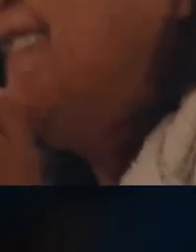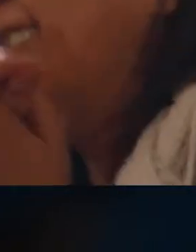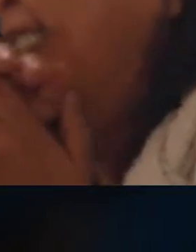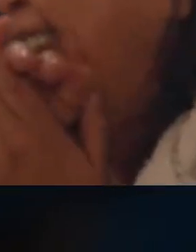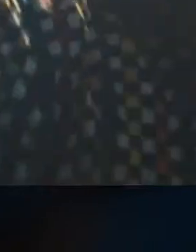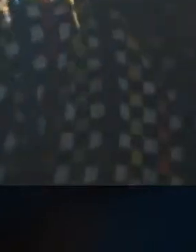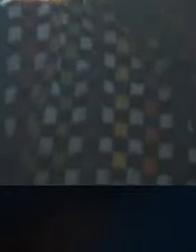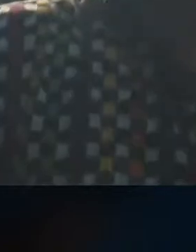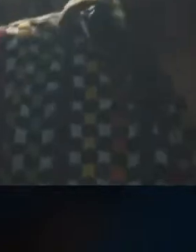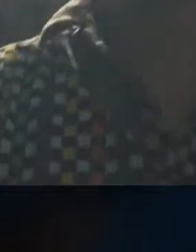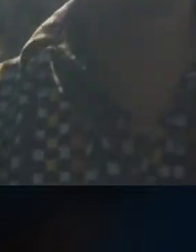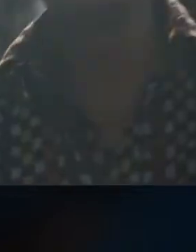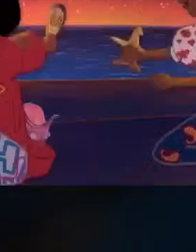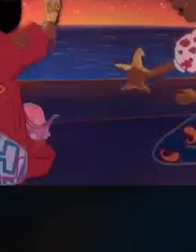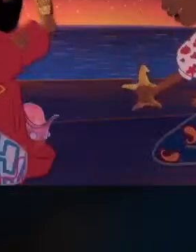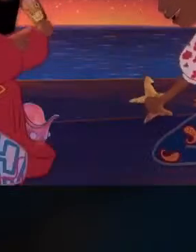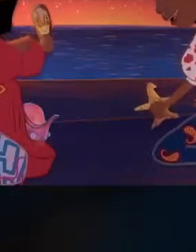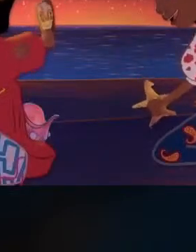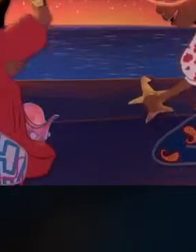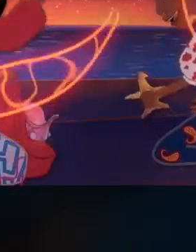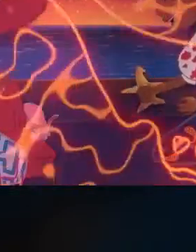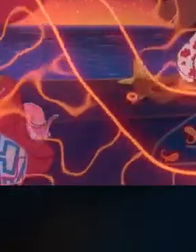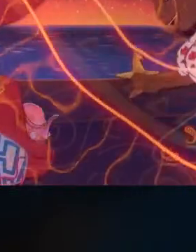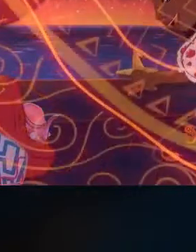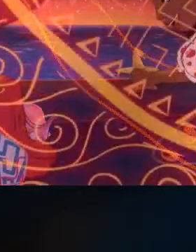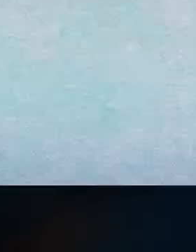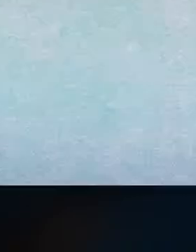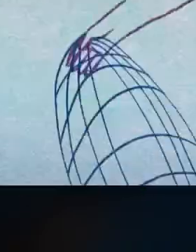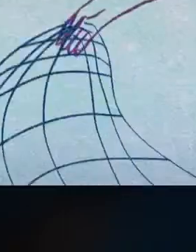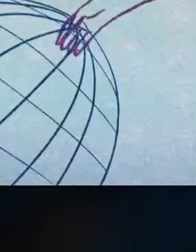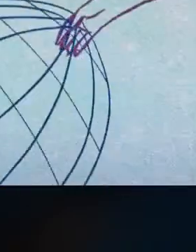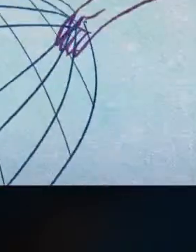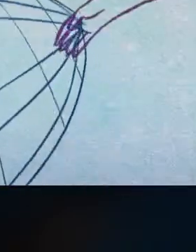hanel kukumat, shatu shani, ishimule,